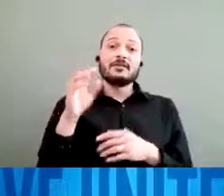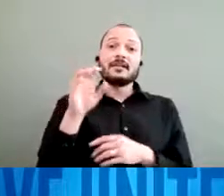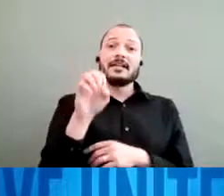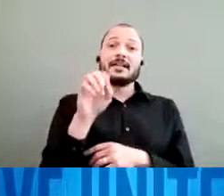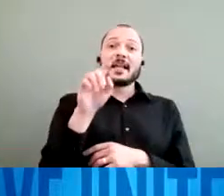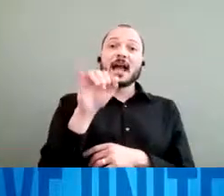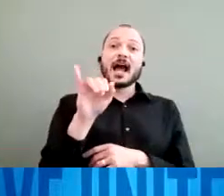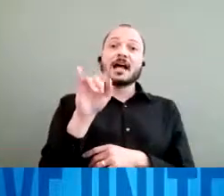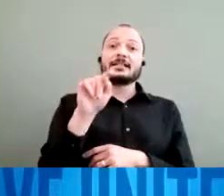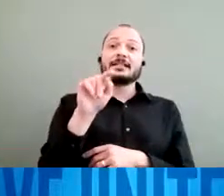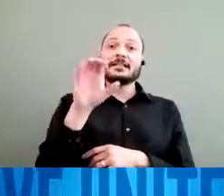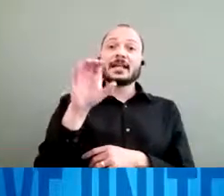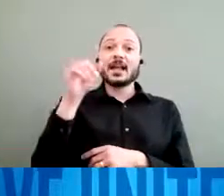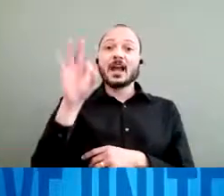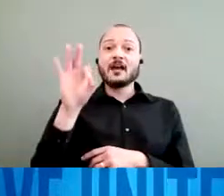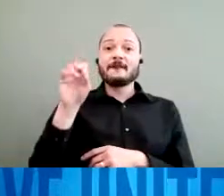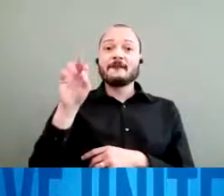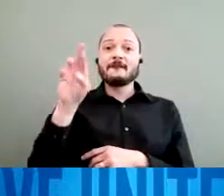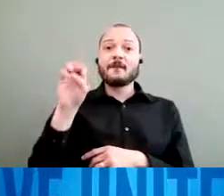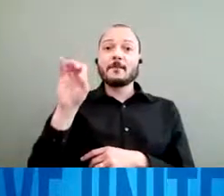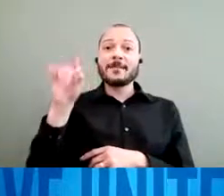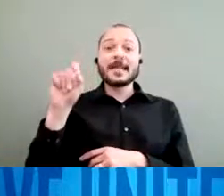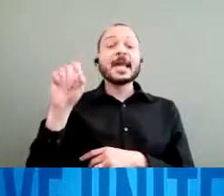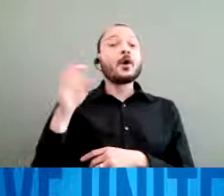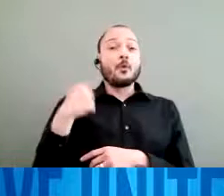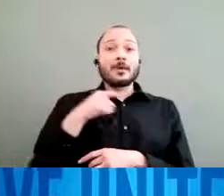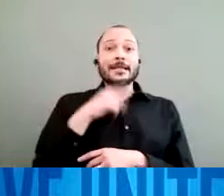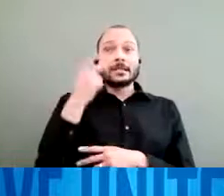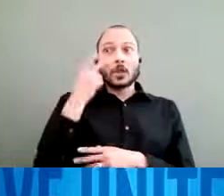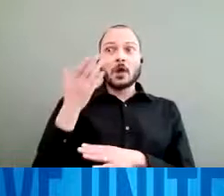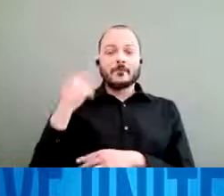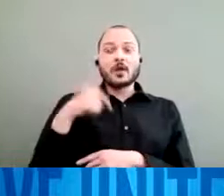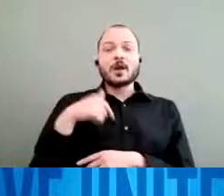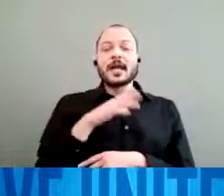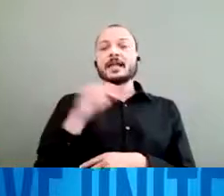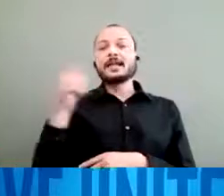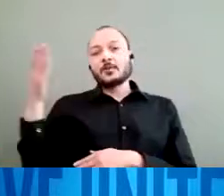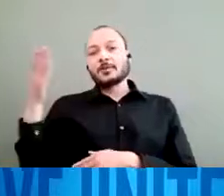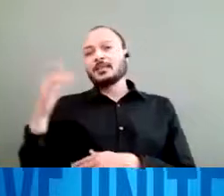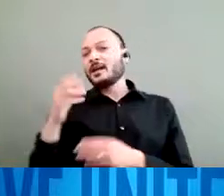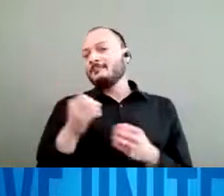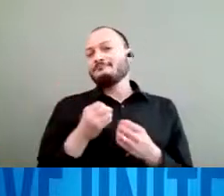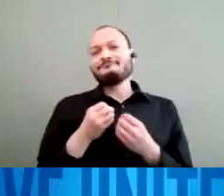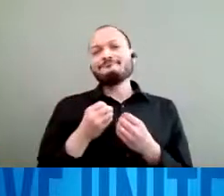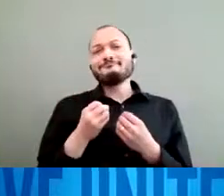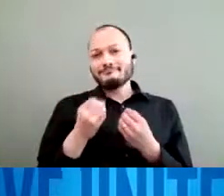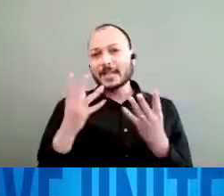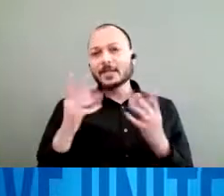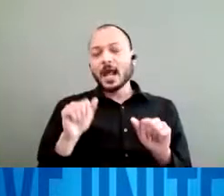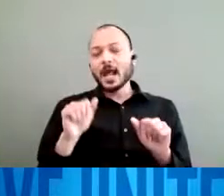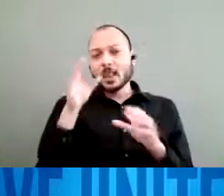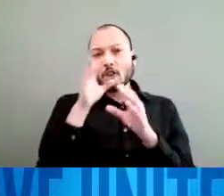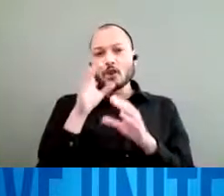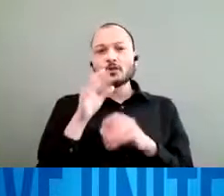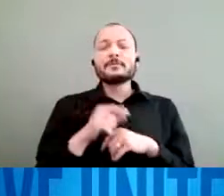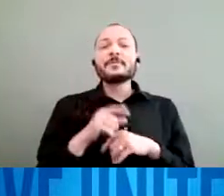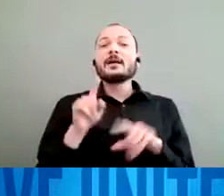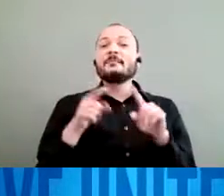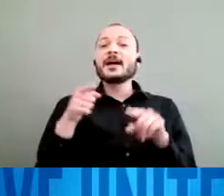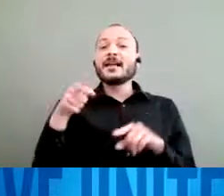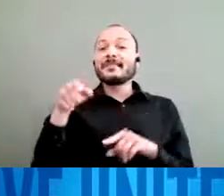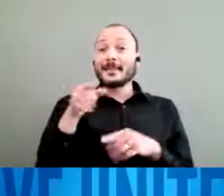we saw earlier in another presentation. There's plenty that you can look through. But this is the service that we